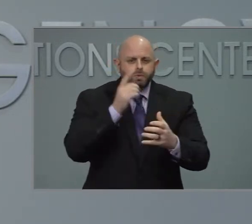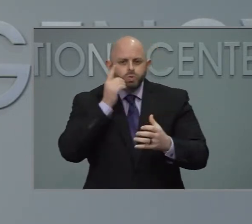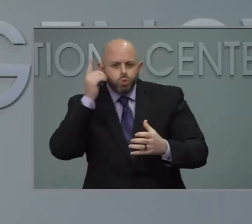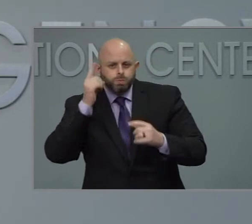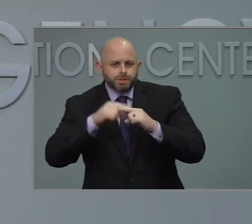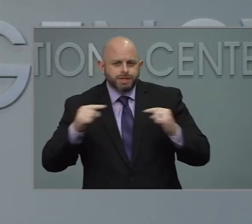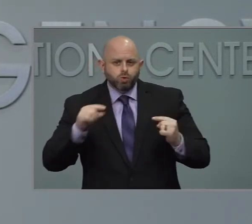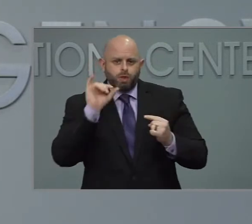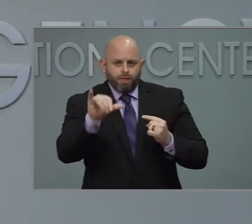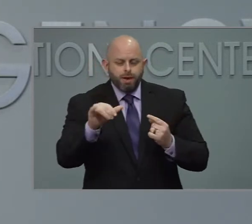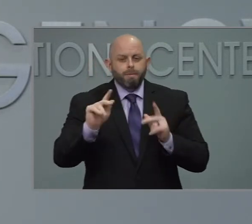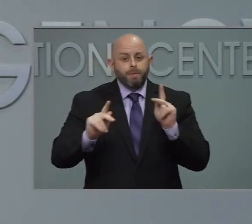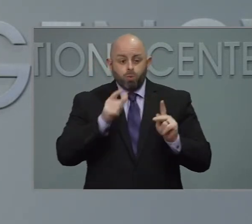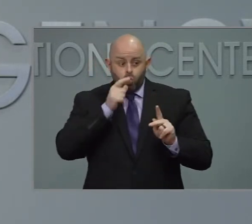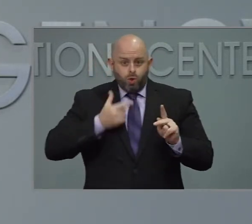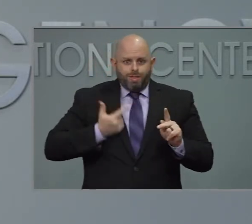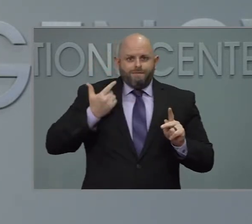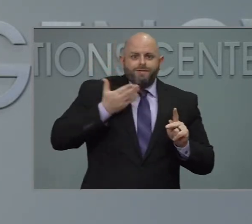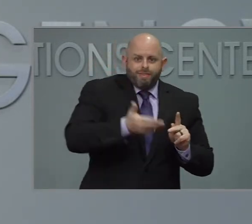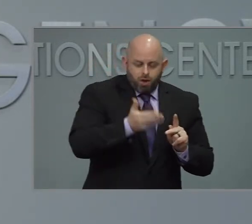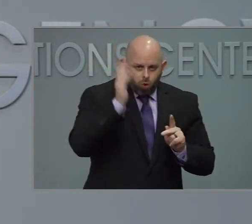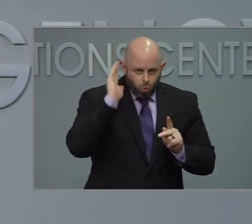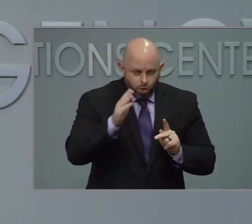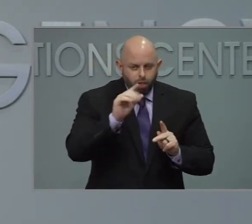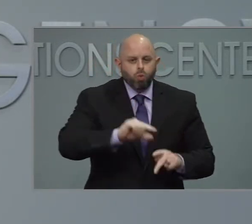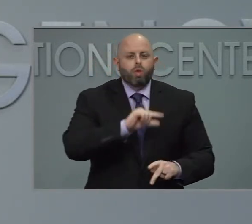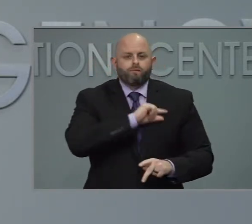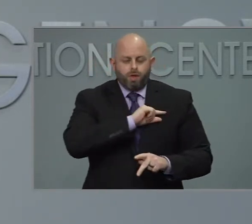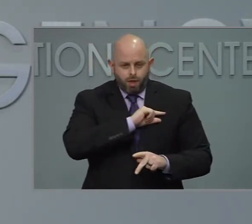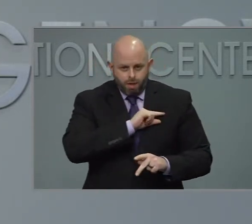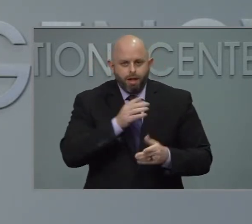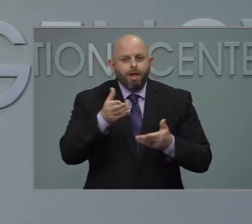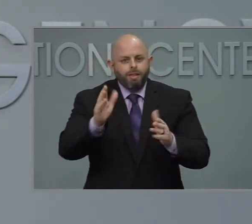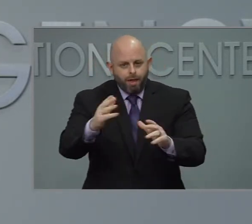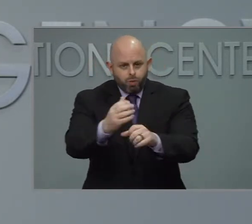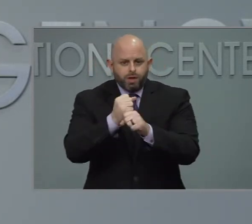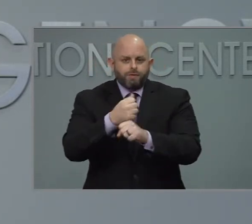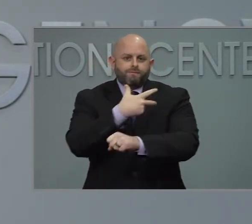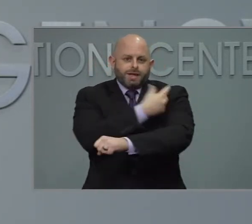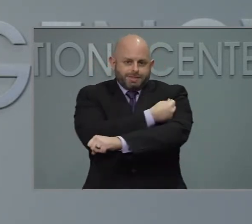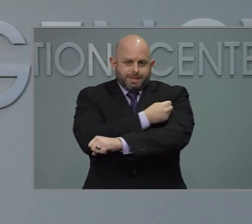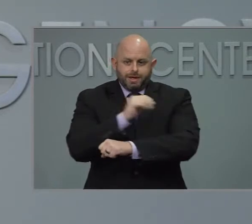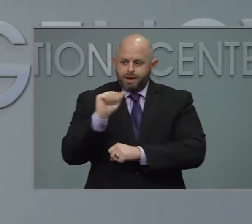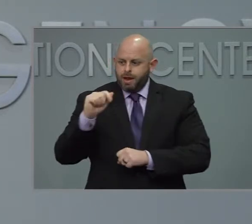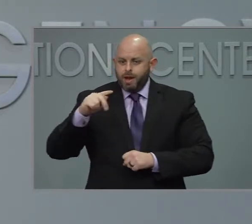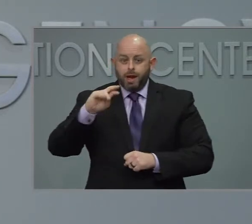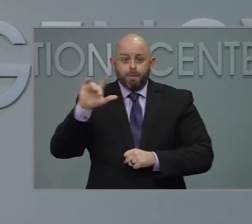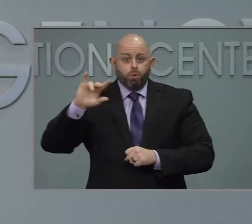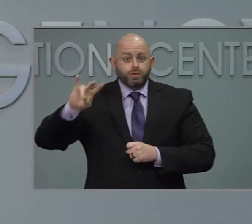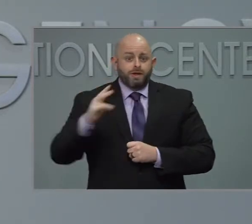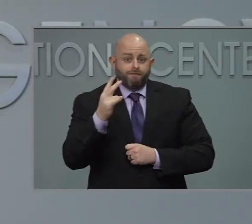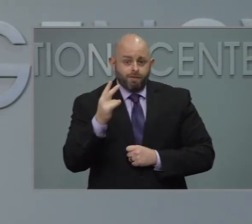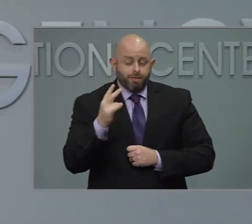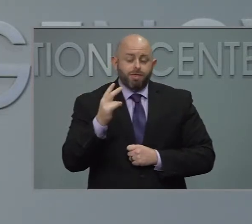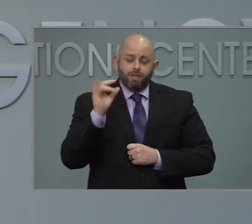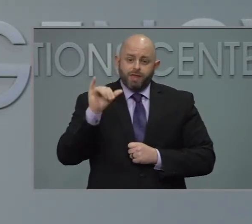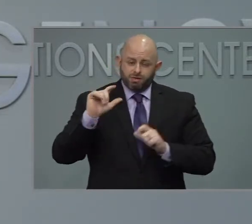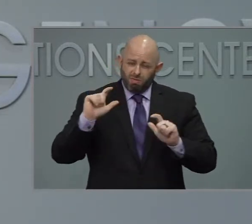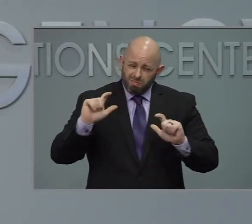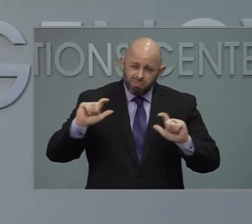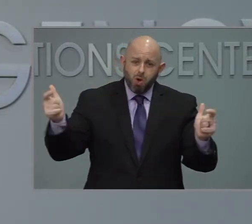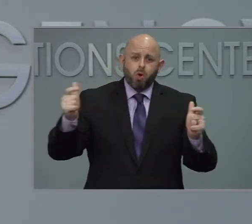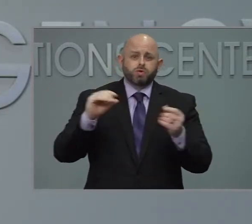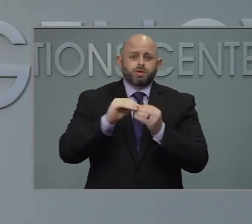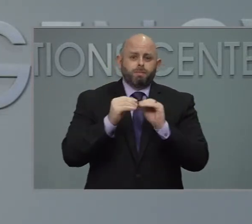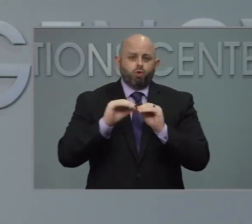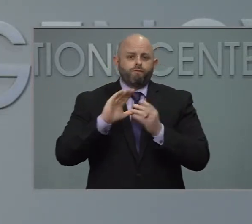other kinds of congregate settings, will be eligible for these vaccines, and so that does pick up a large number of our college